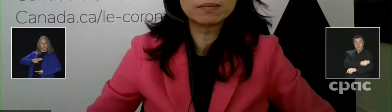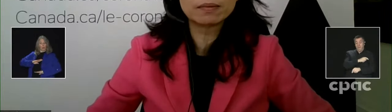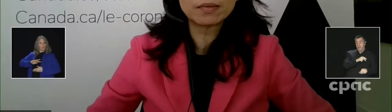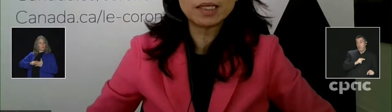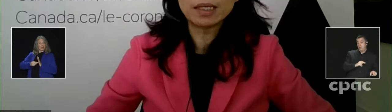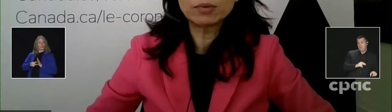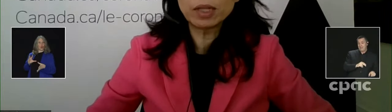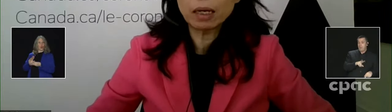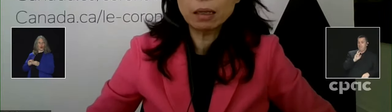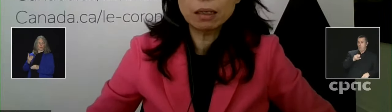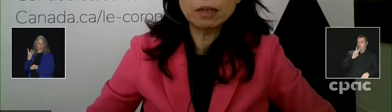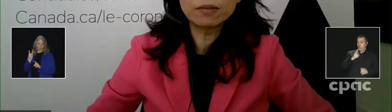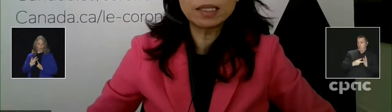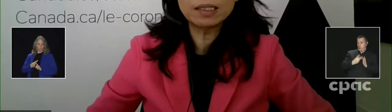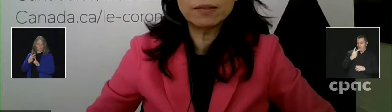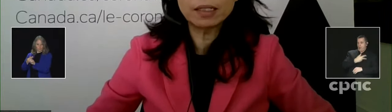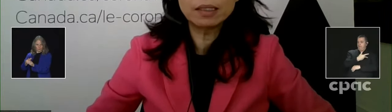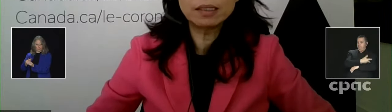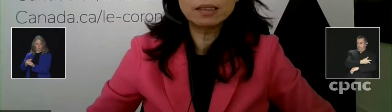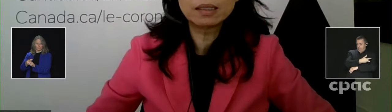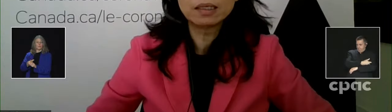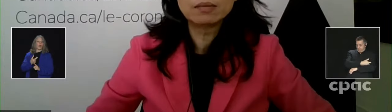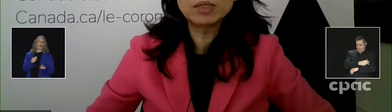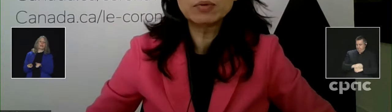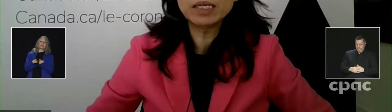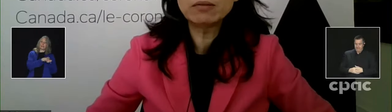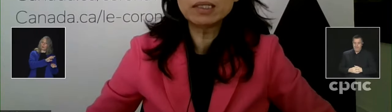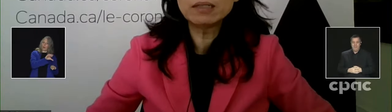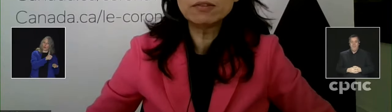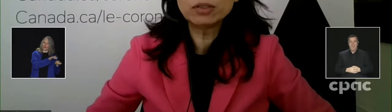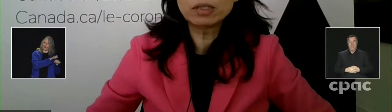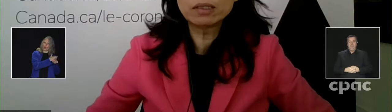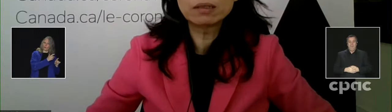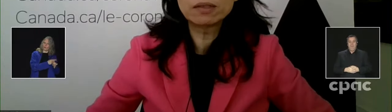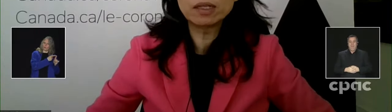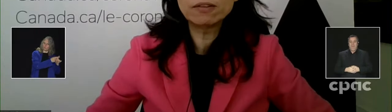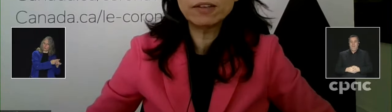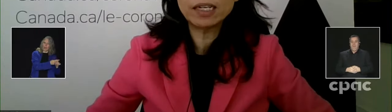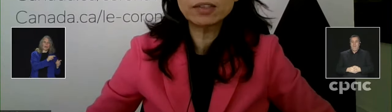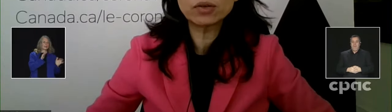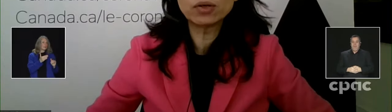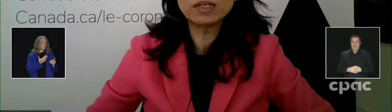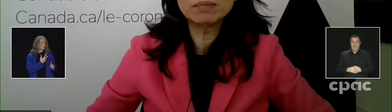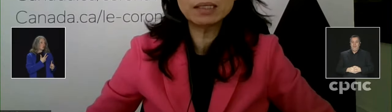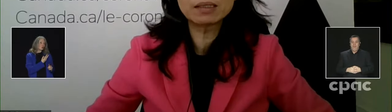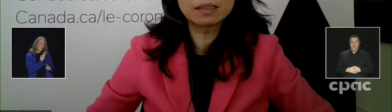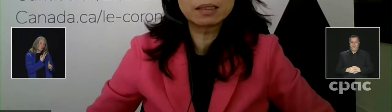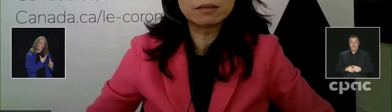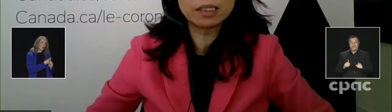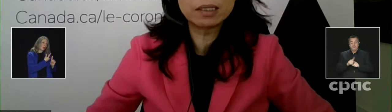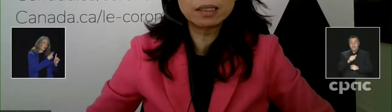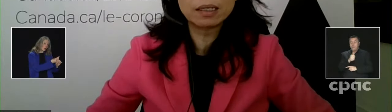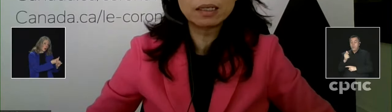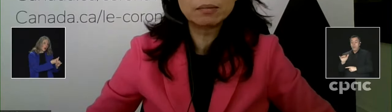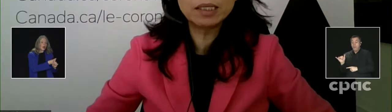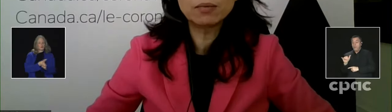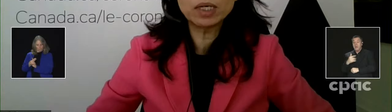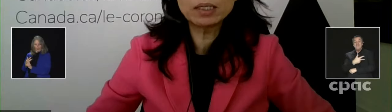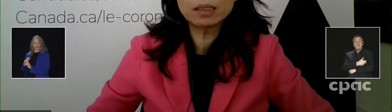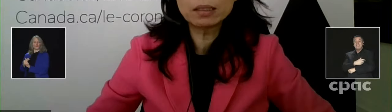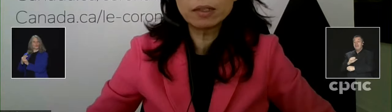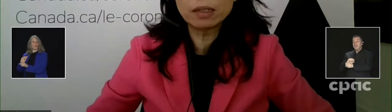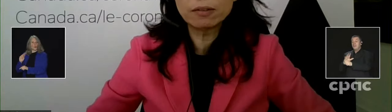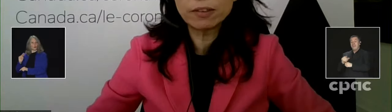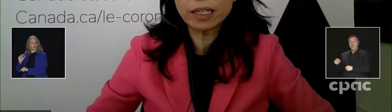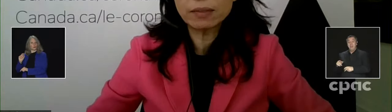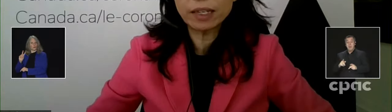doses. As with other COVID-19 vaccines, people may receive 2 doses of Novavax or a mixed series, meaning